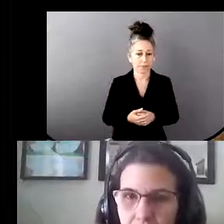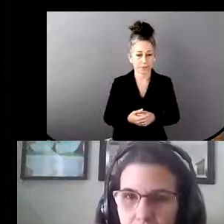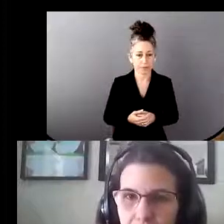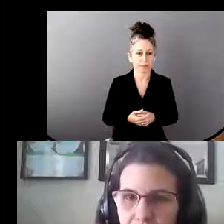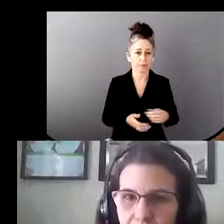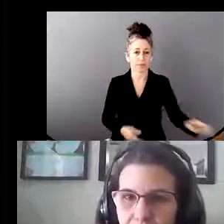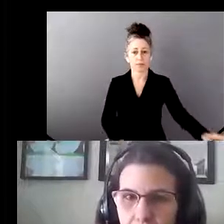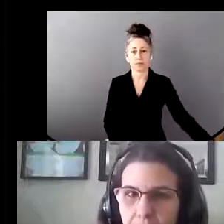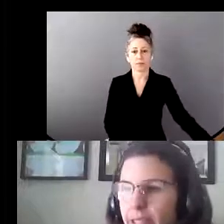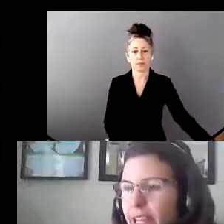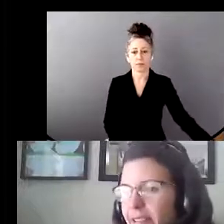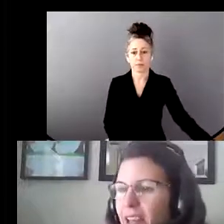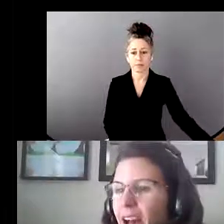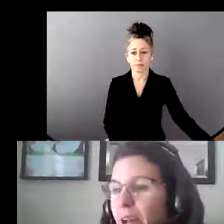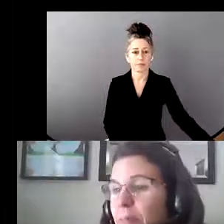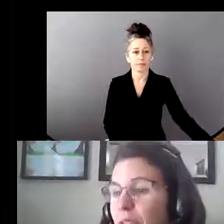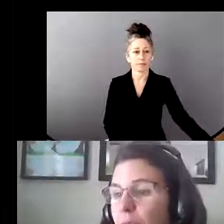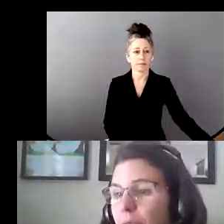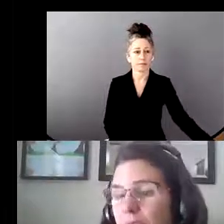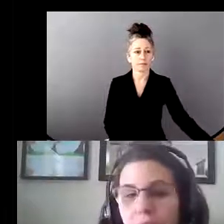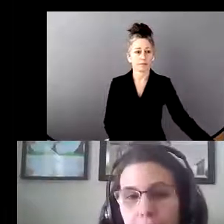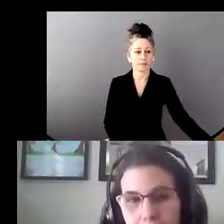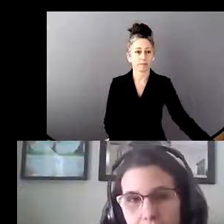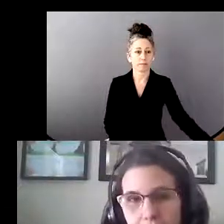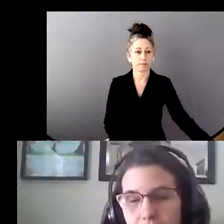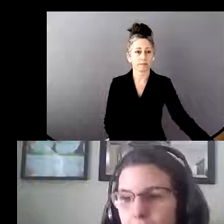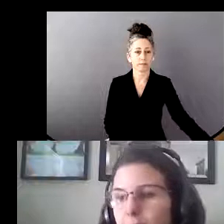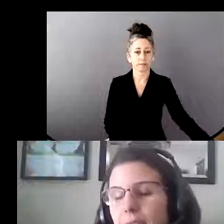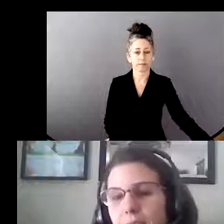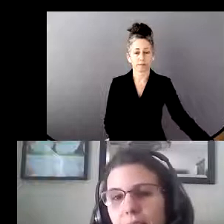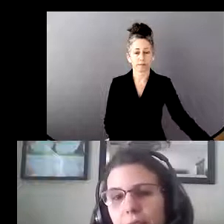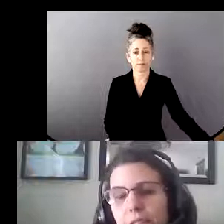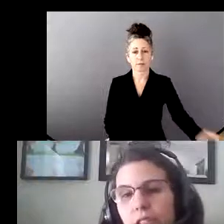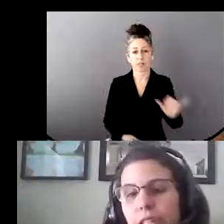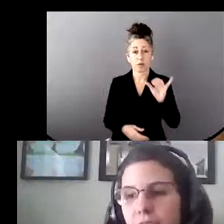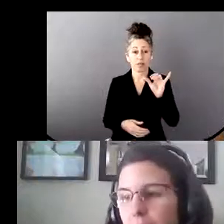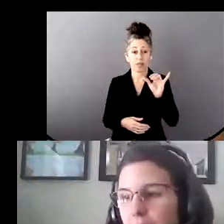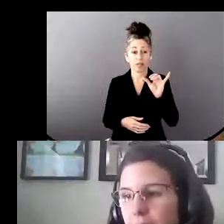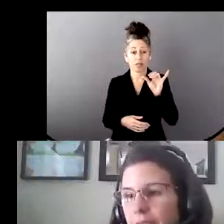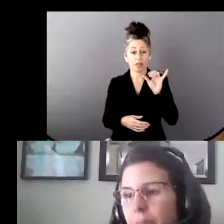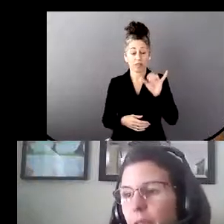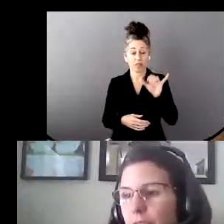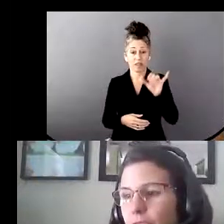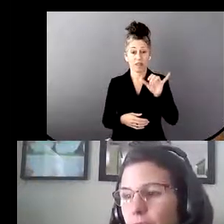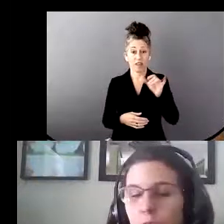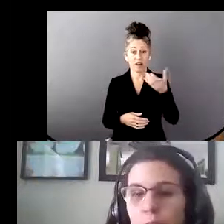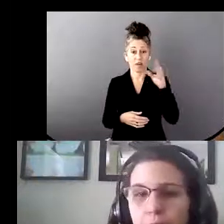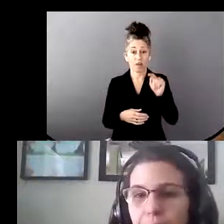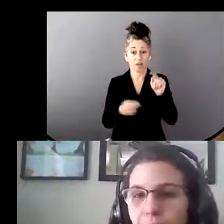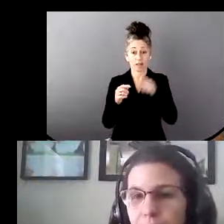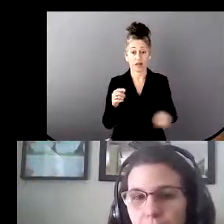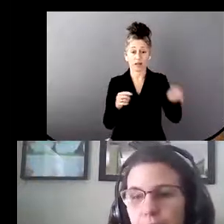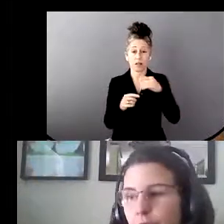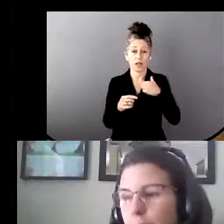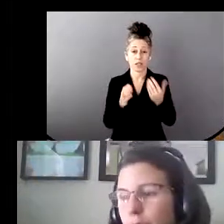I am advancing my slide, yes. So this grant cycle, the Stats Research on Disability team launched a new